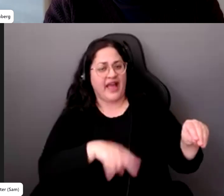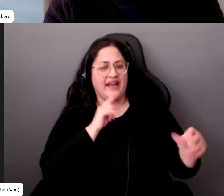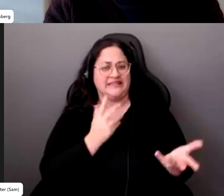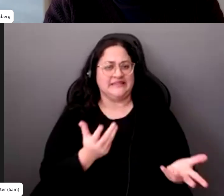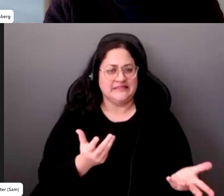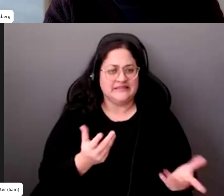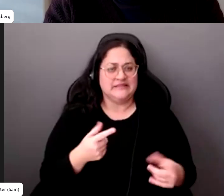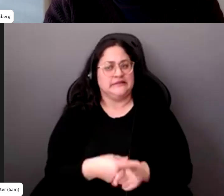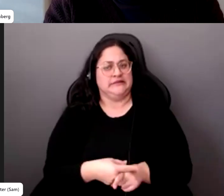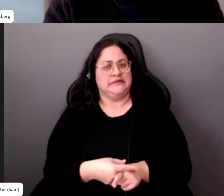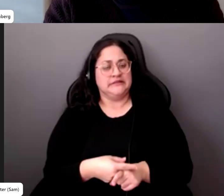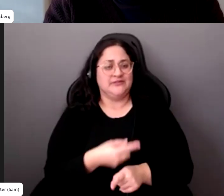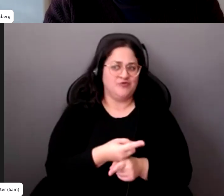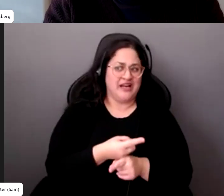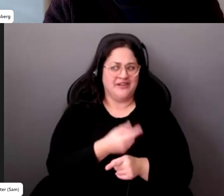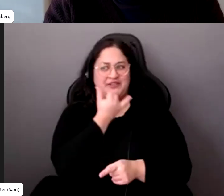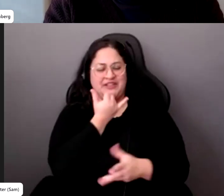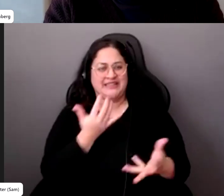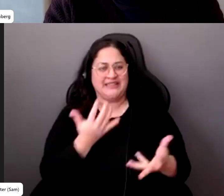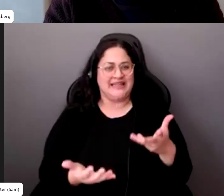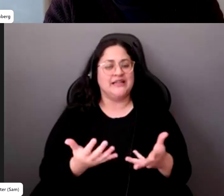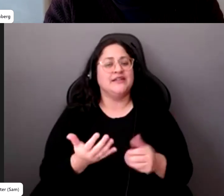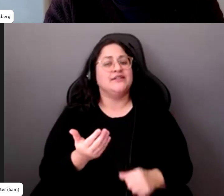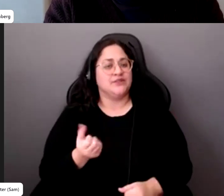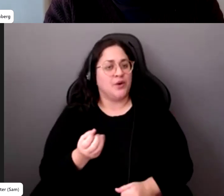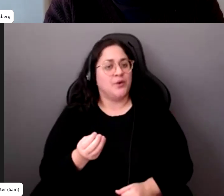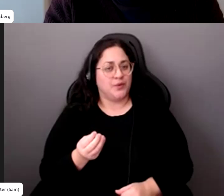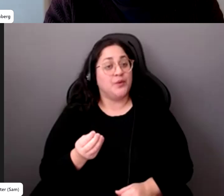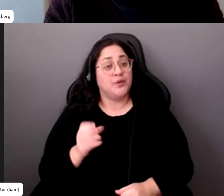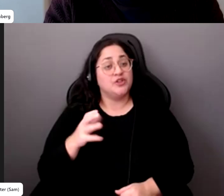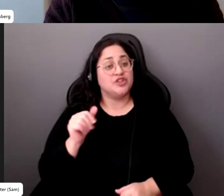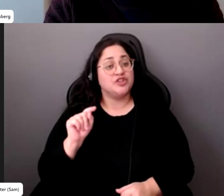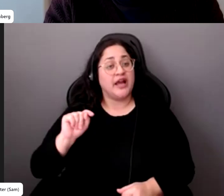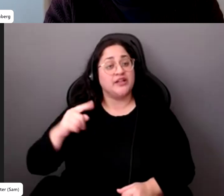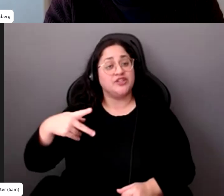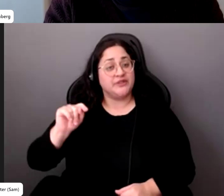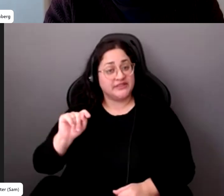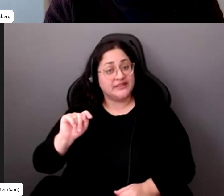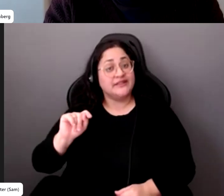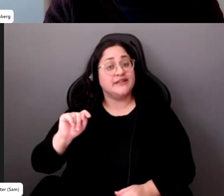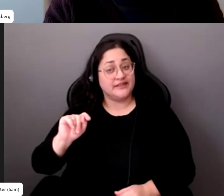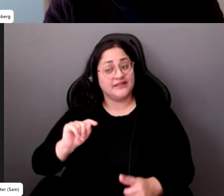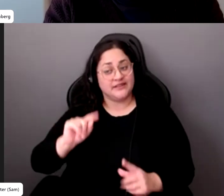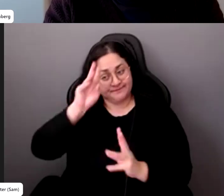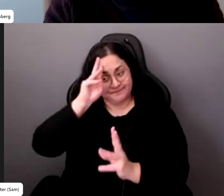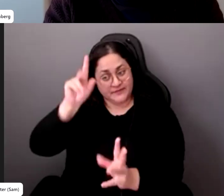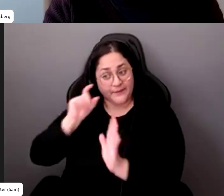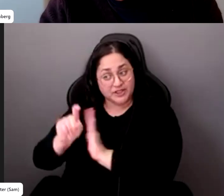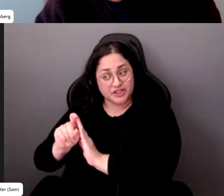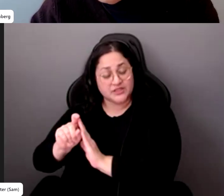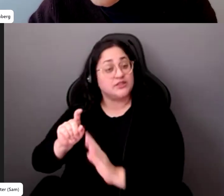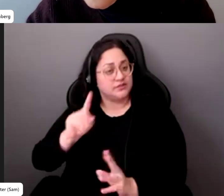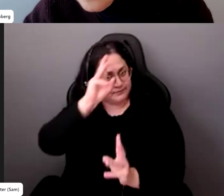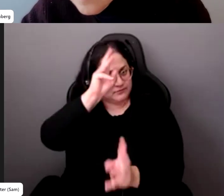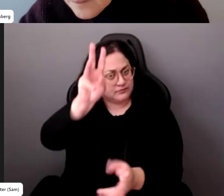ChatGPT, right? So the way ChatGPT works for images, but also text, is what it does is it scoops up all of the